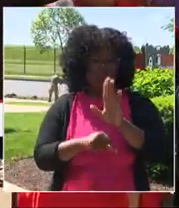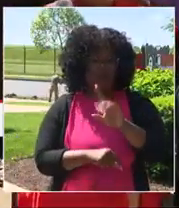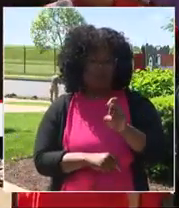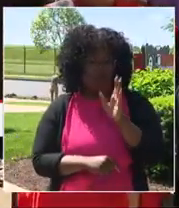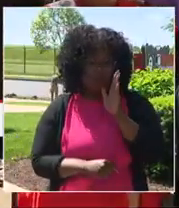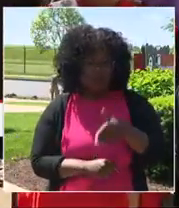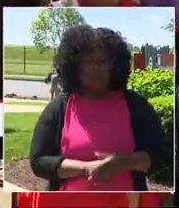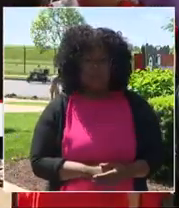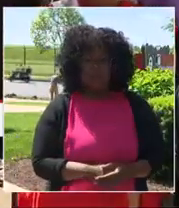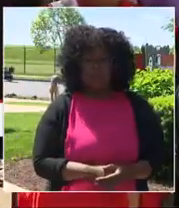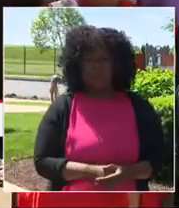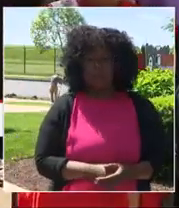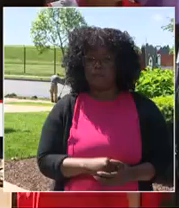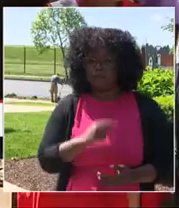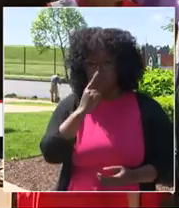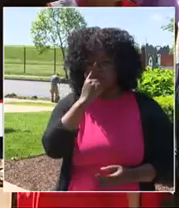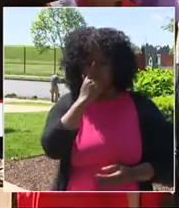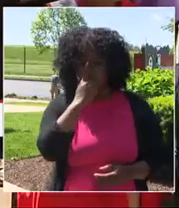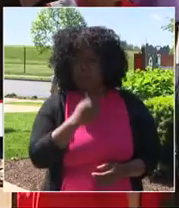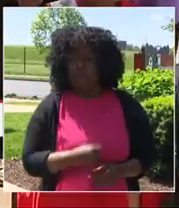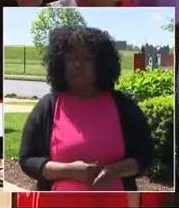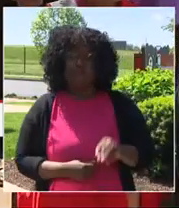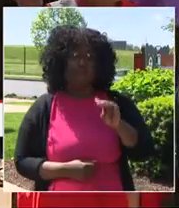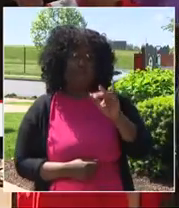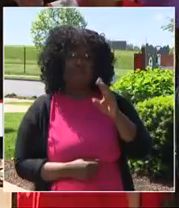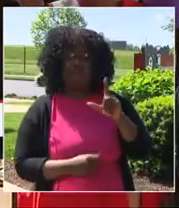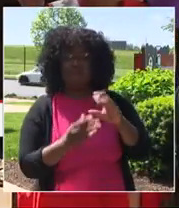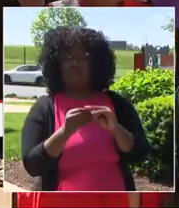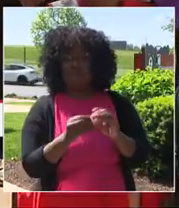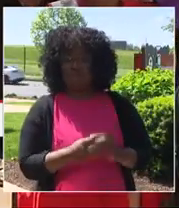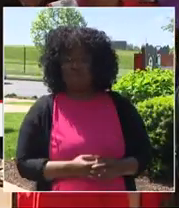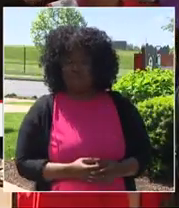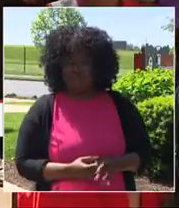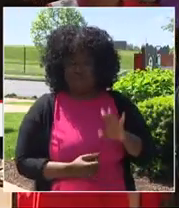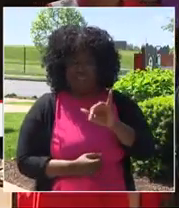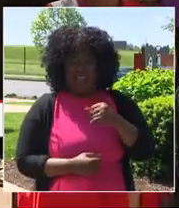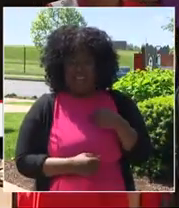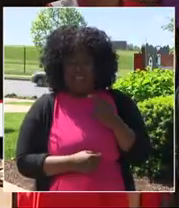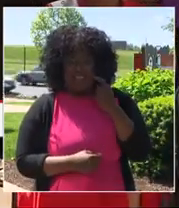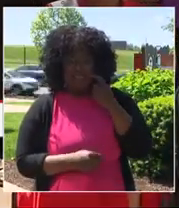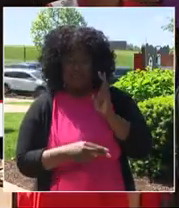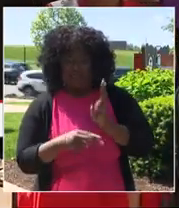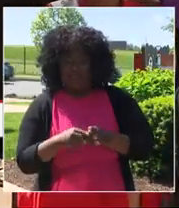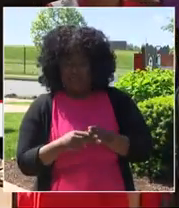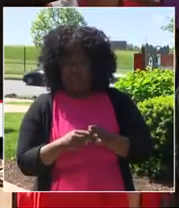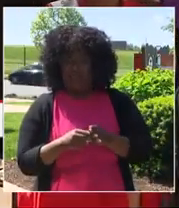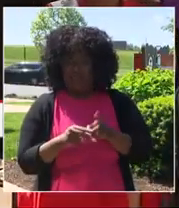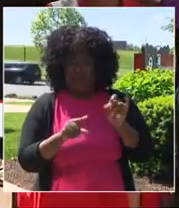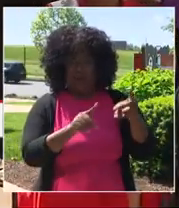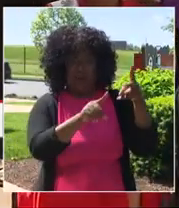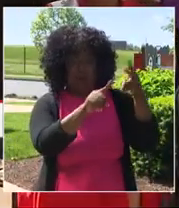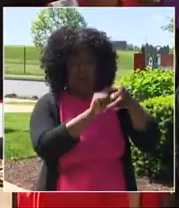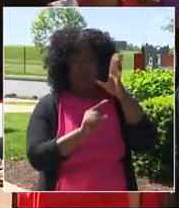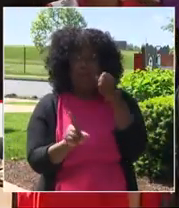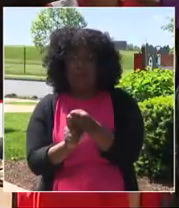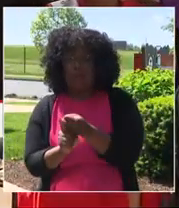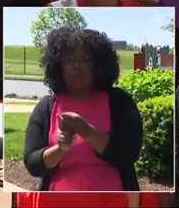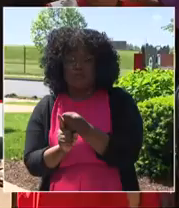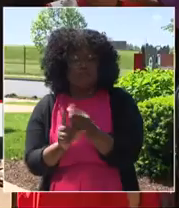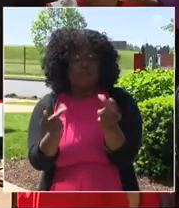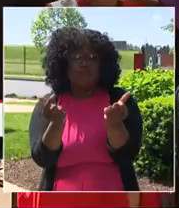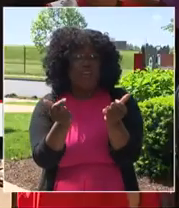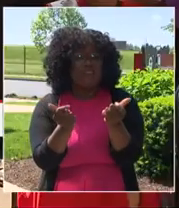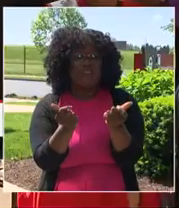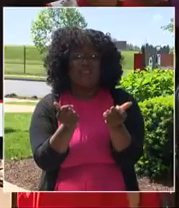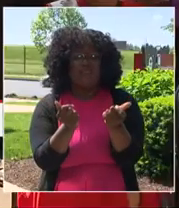So, as I said earlier, the impact would be devastating and immediate if the proposed cuts would go through. I